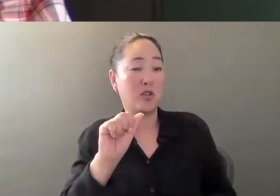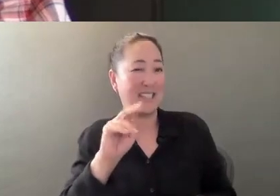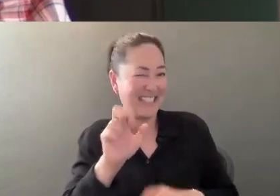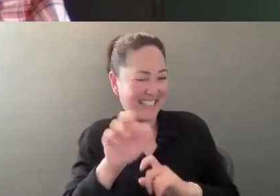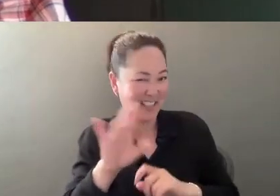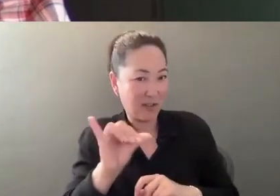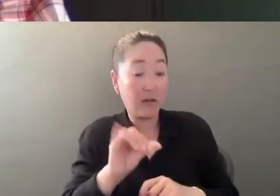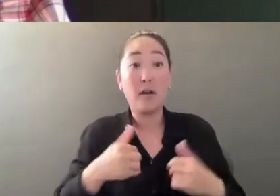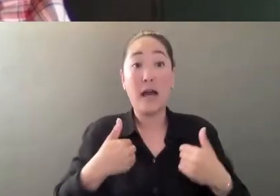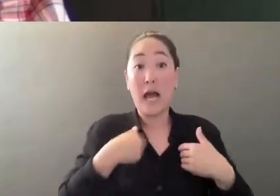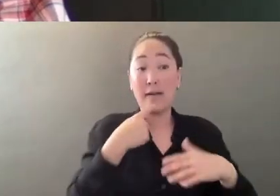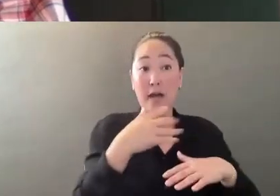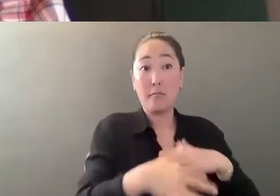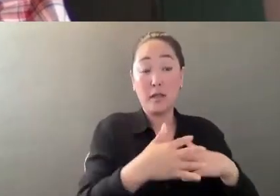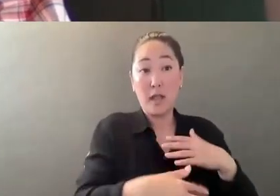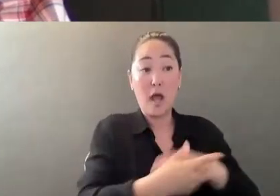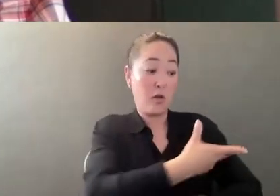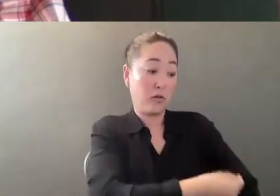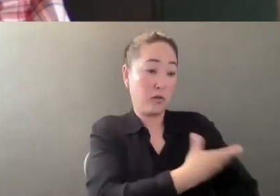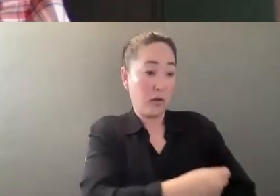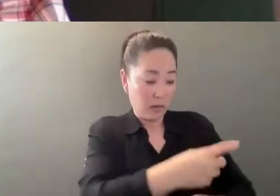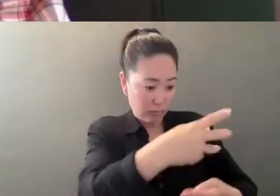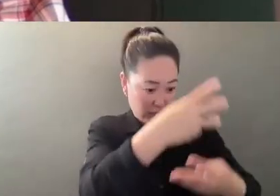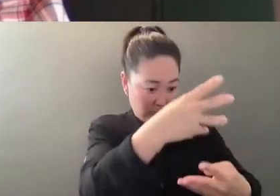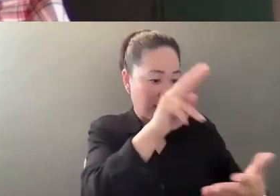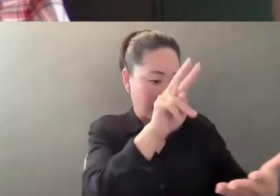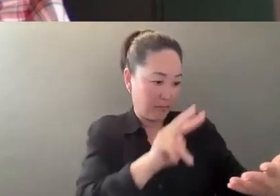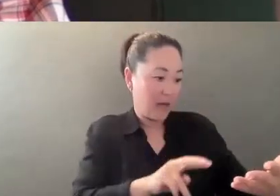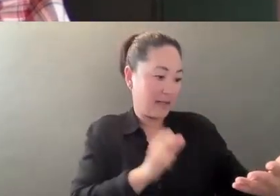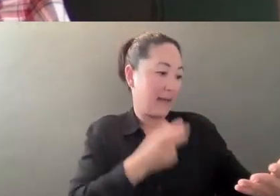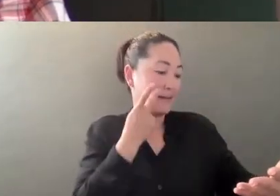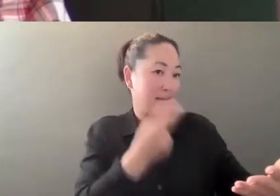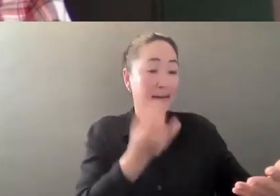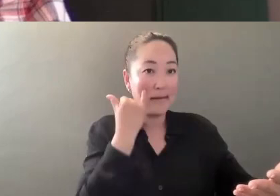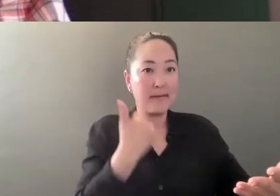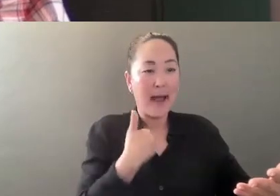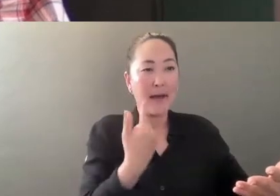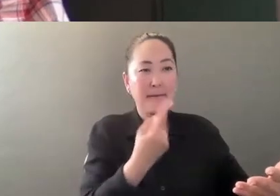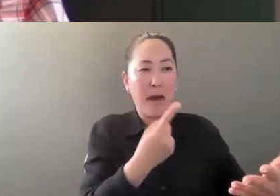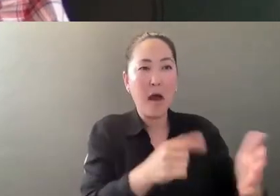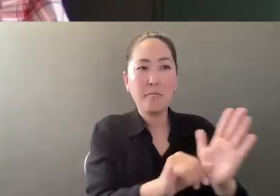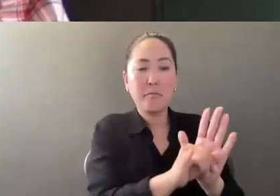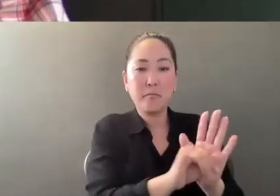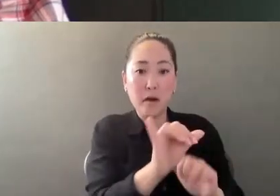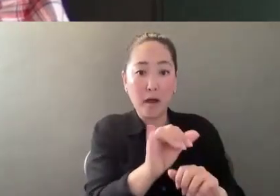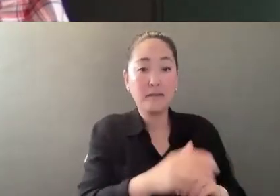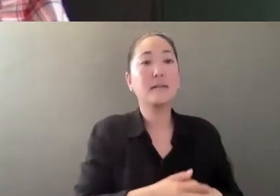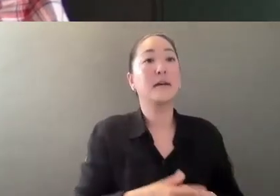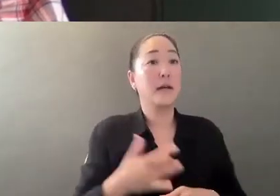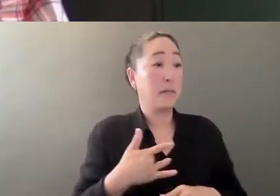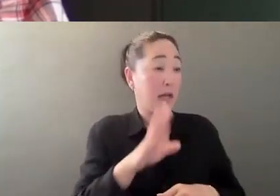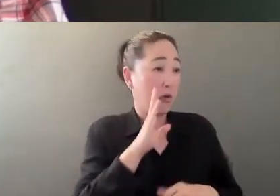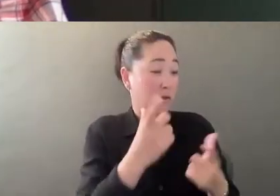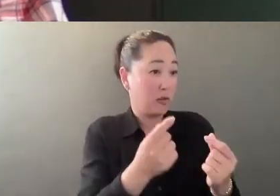marker, CA19-9. The official recommendation is that it's probably not very useful in the pediatric age range. We do it more so for